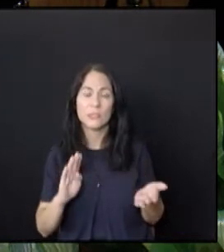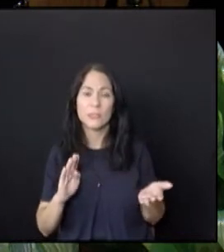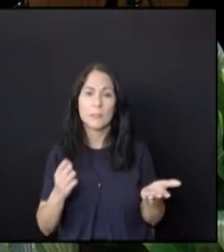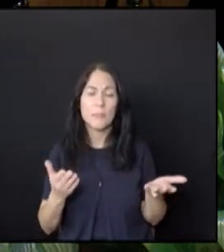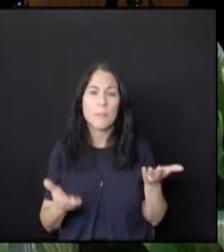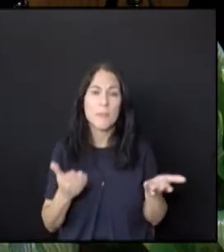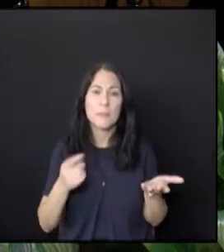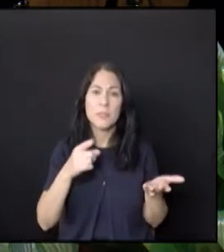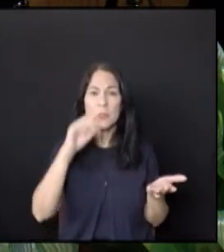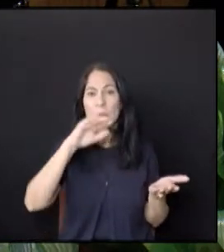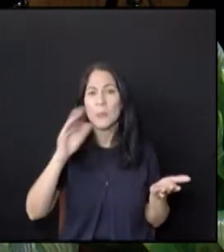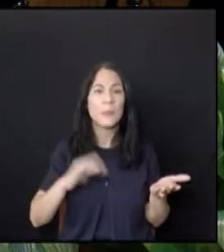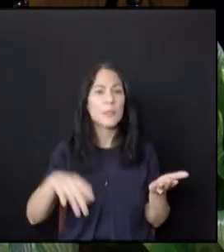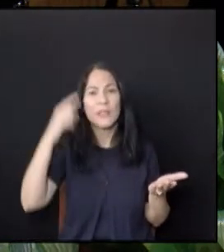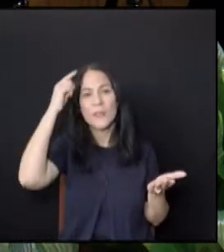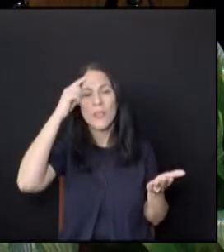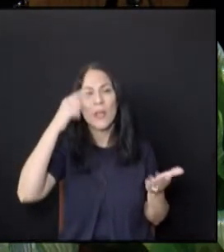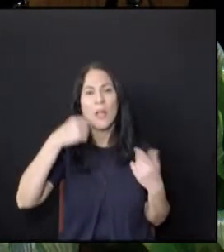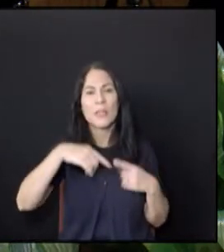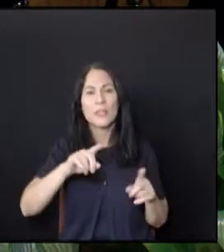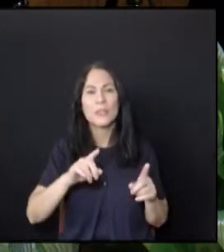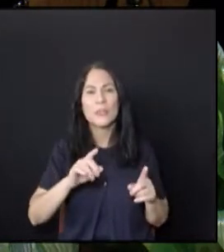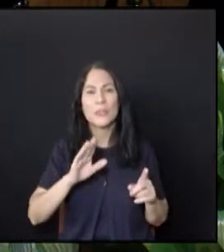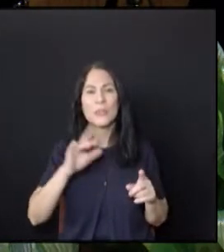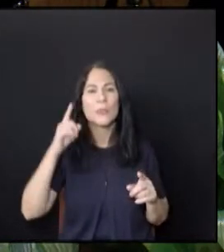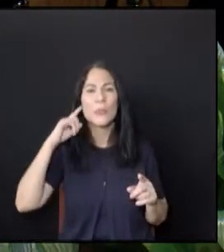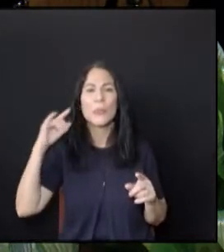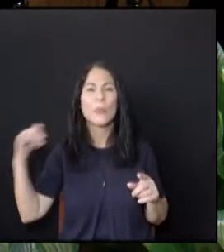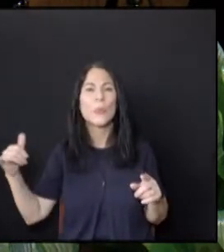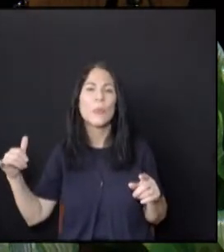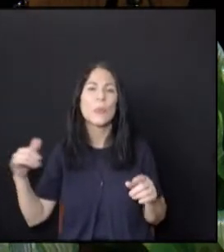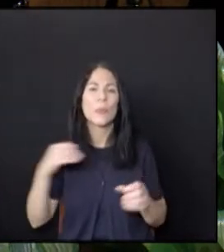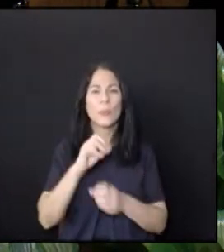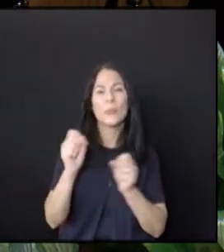Maybe you never thought that in the golden years